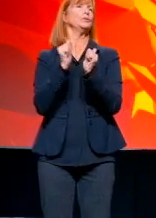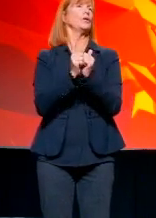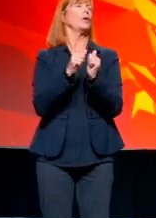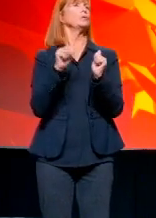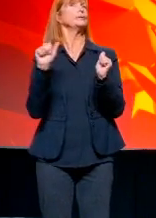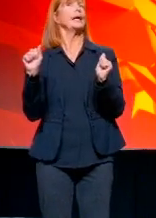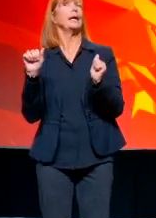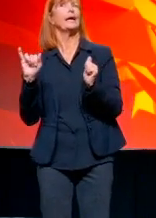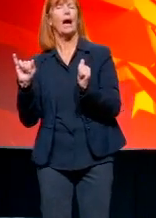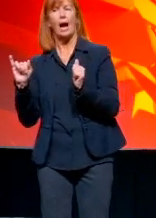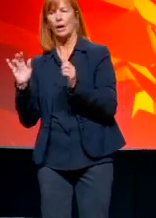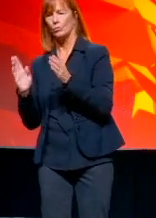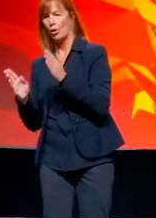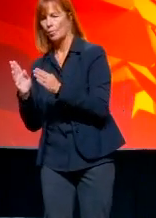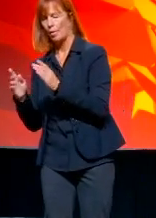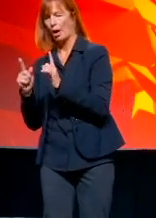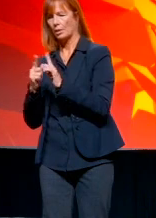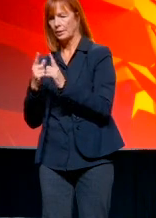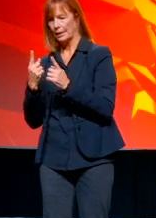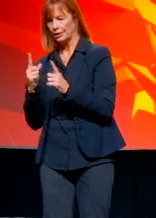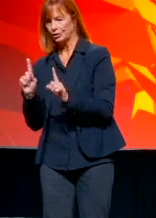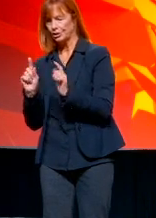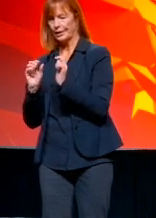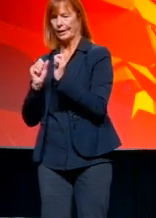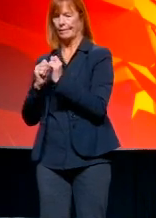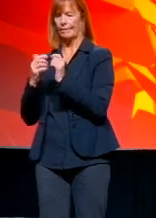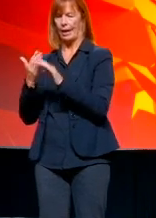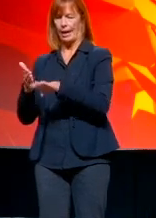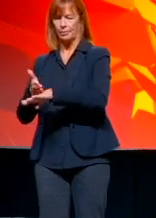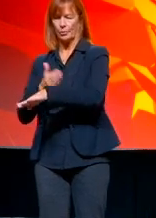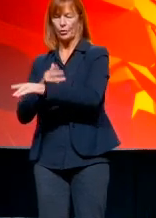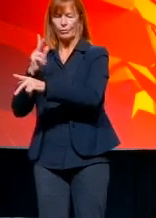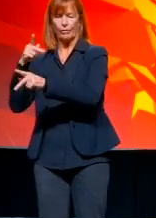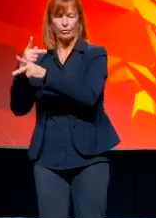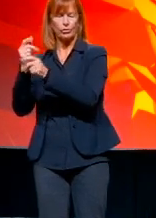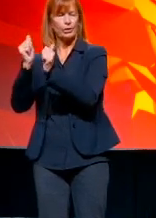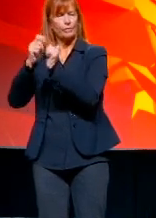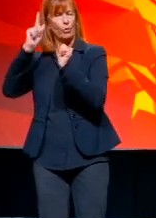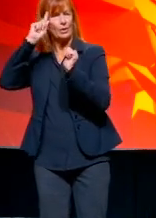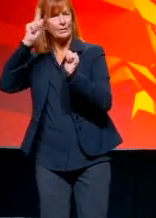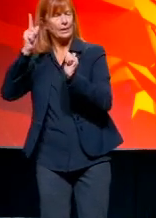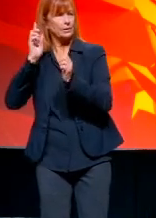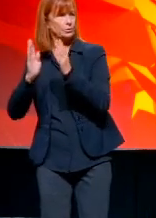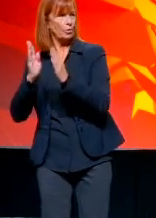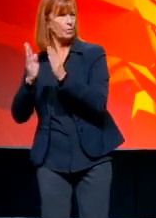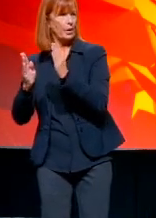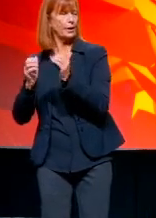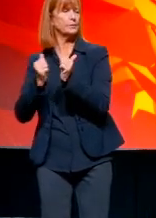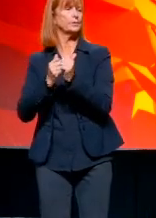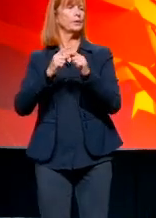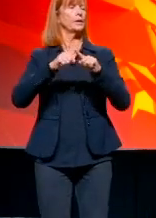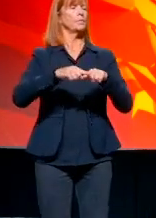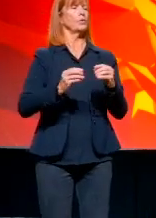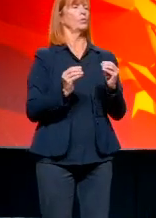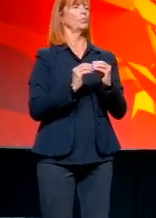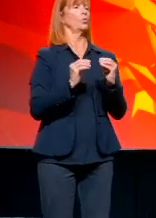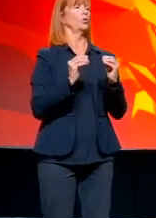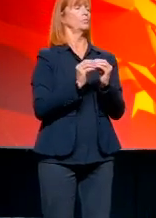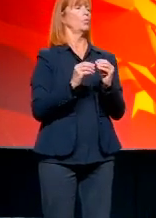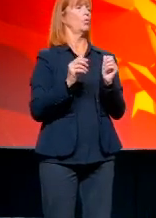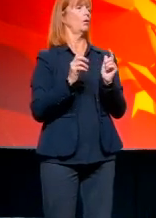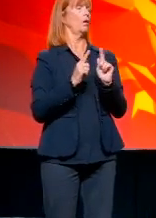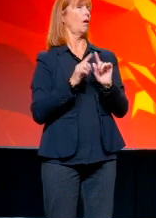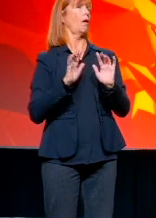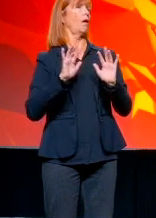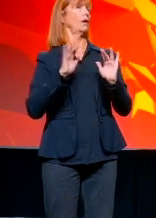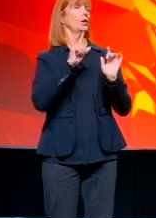we kind of achieve the widespread deployment of intelligent robots, we're going to rely more and more with the top 2 layers of a